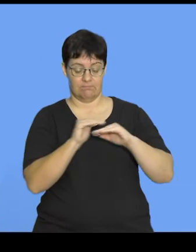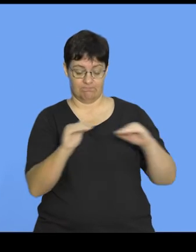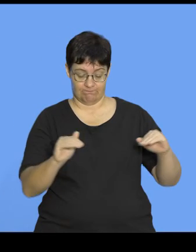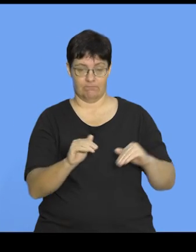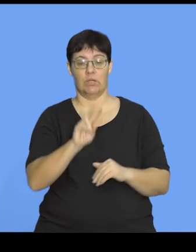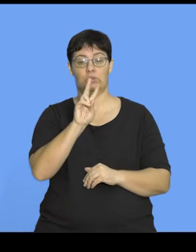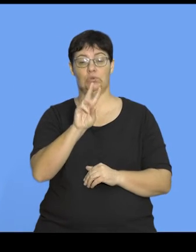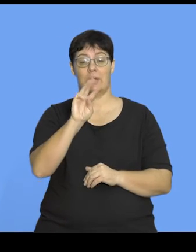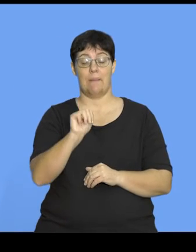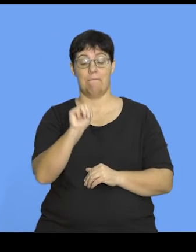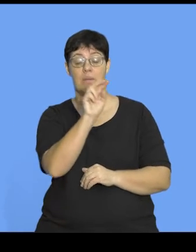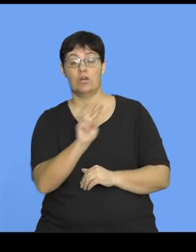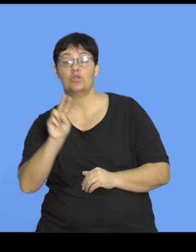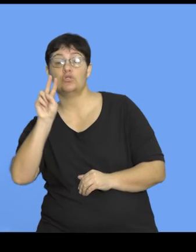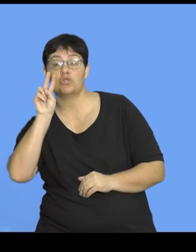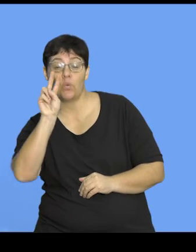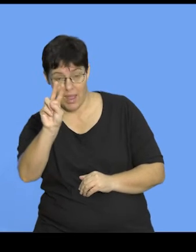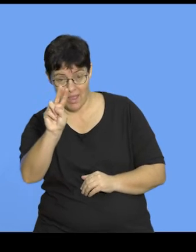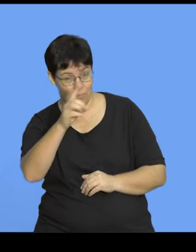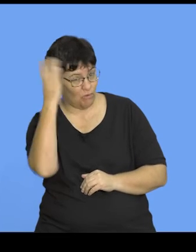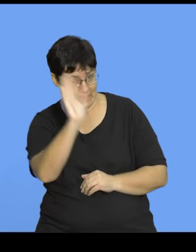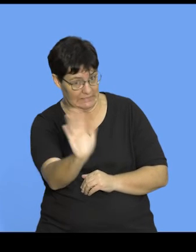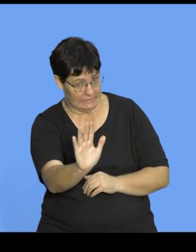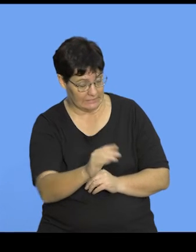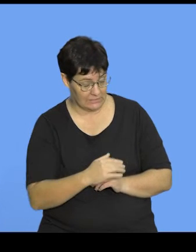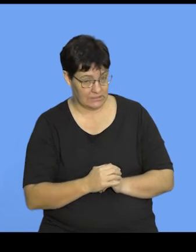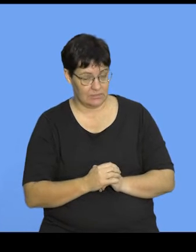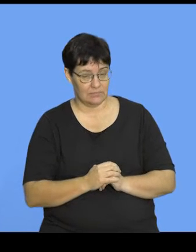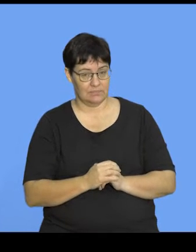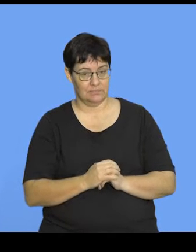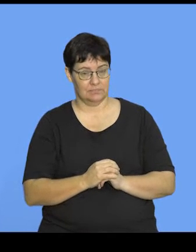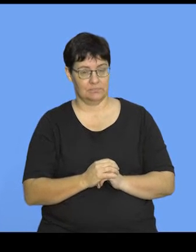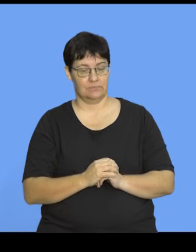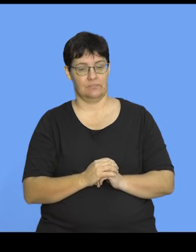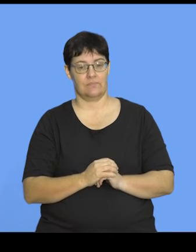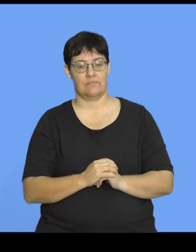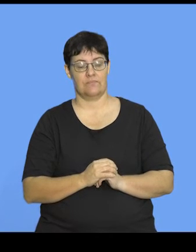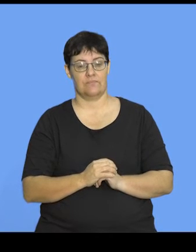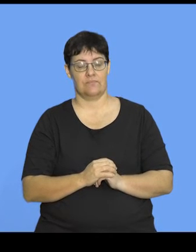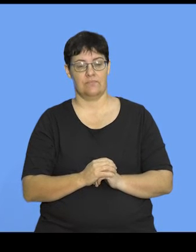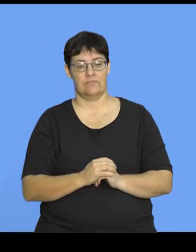2 meters, but we mustn't forget about the square.